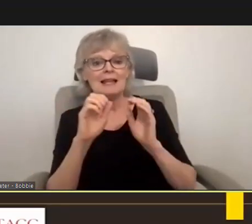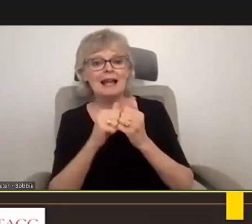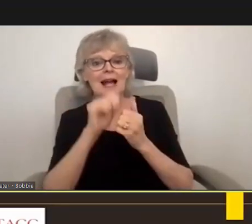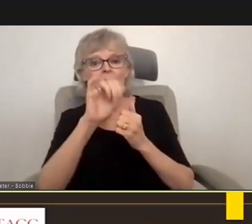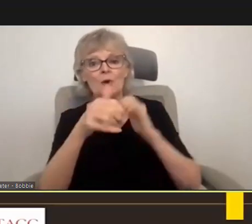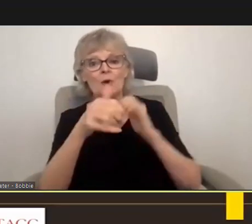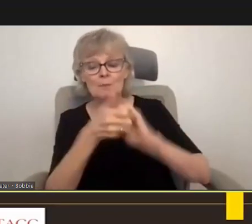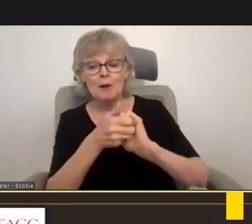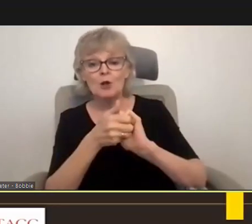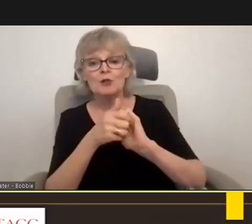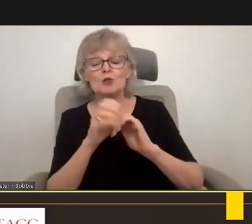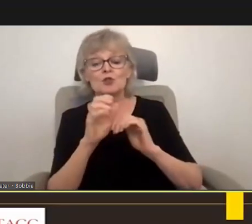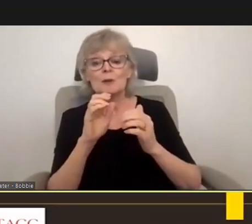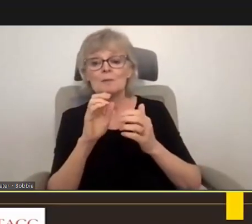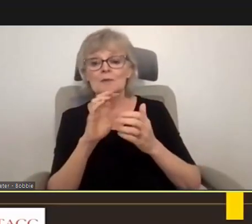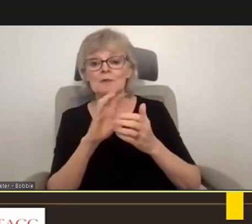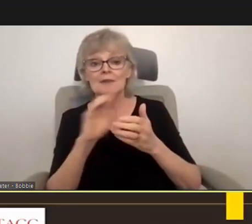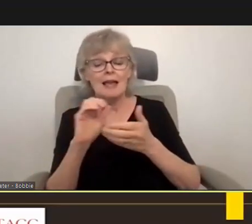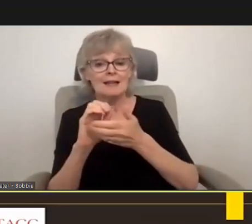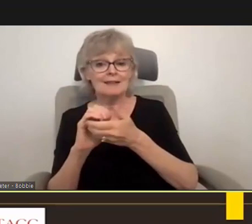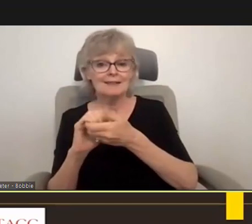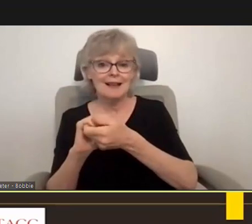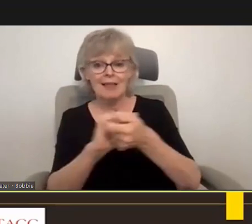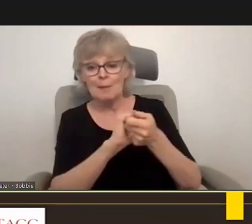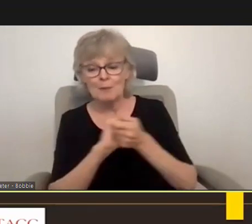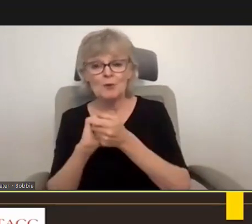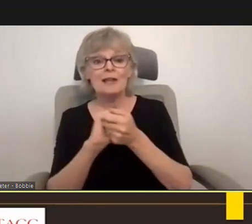and collaborations were, are not only going to